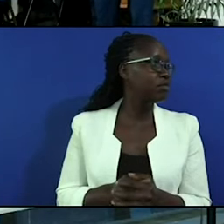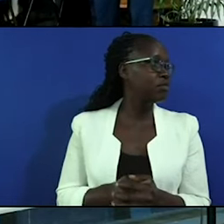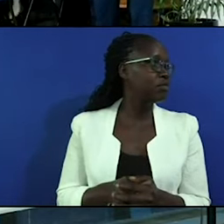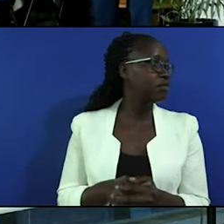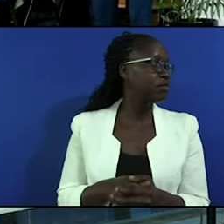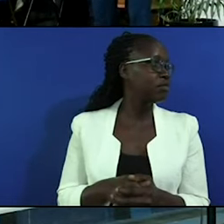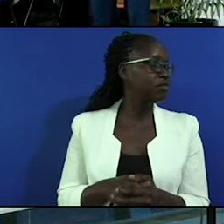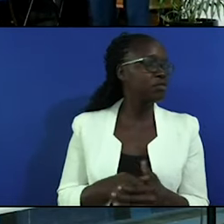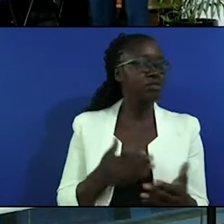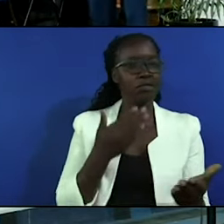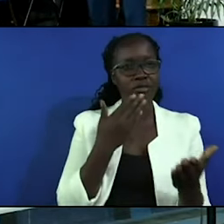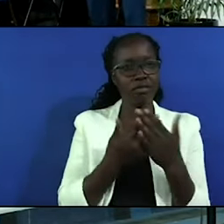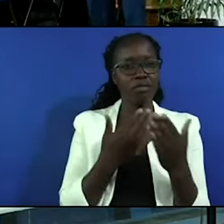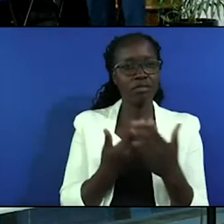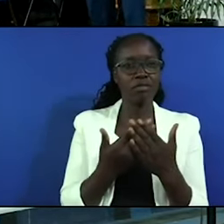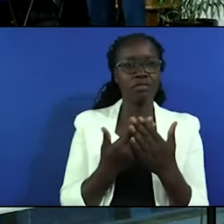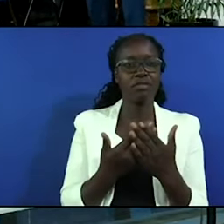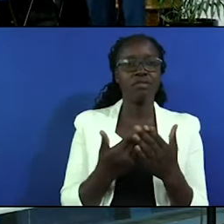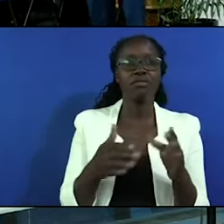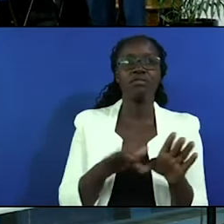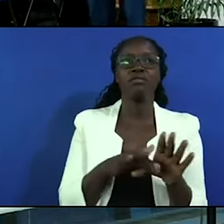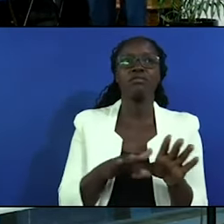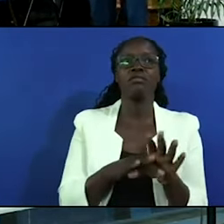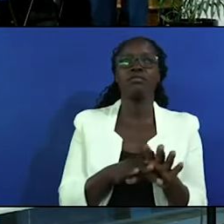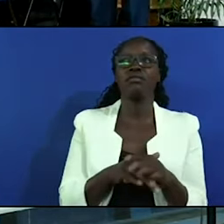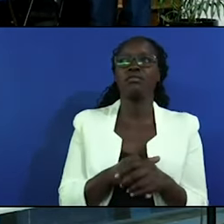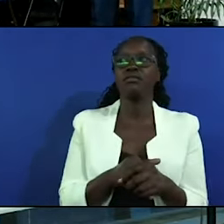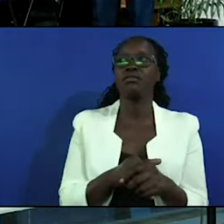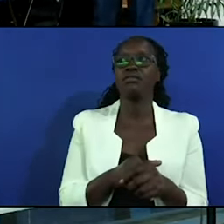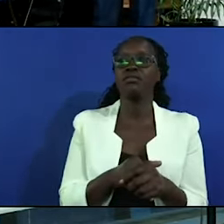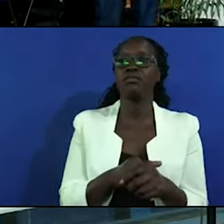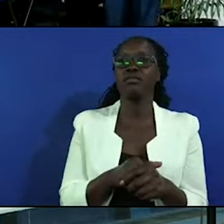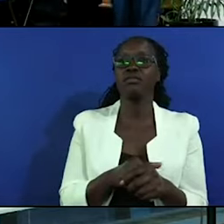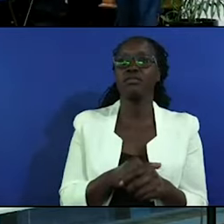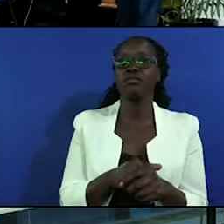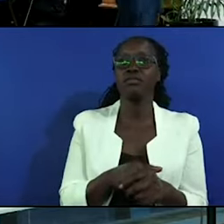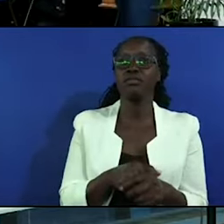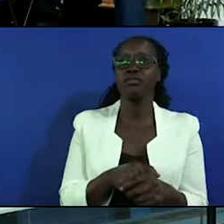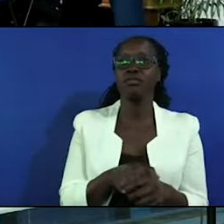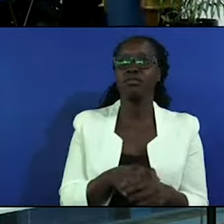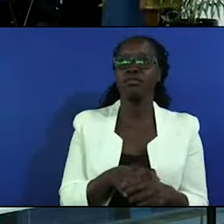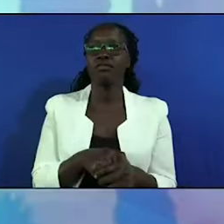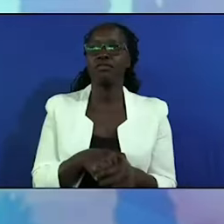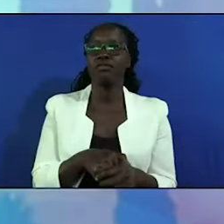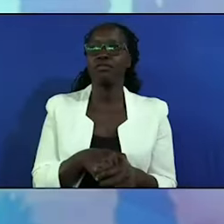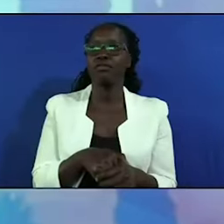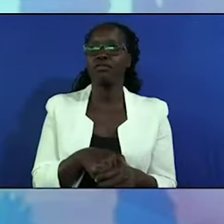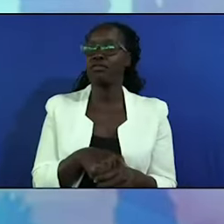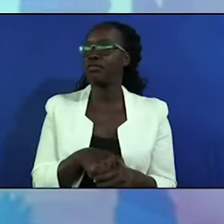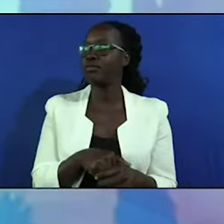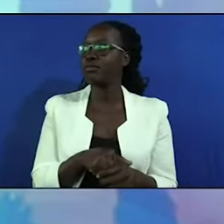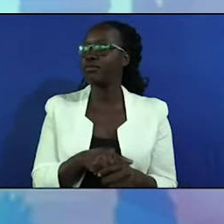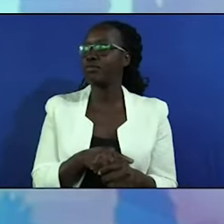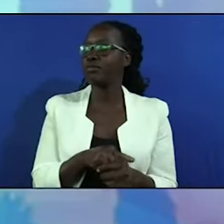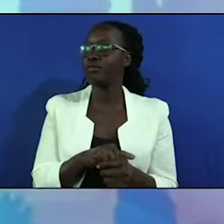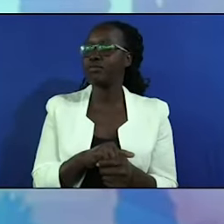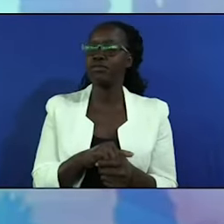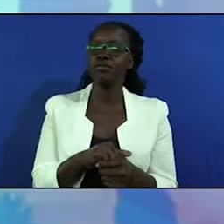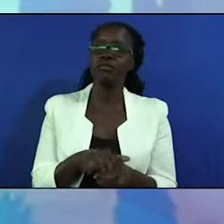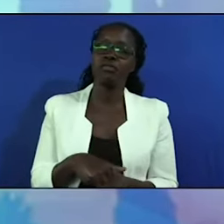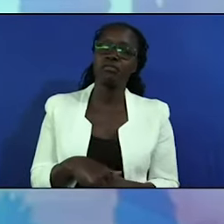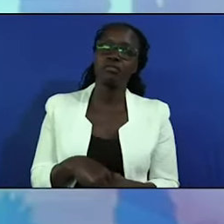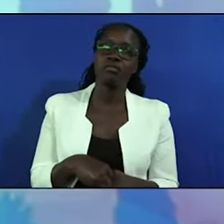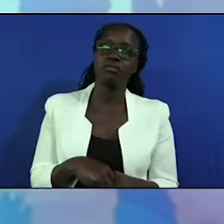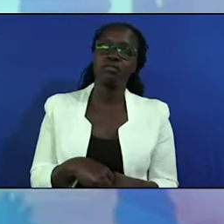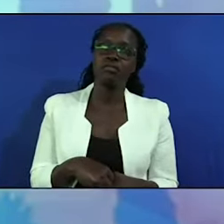daddy to come and be a blessing to us. May the Lord bless you also. Pastor, we are grateful for accepting our invitation.